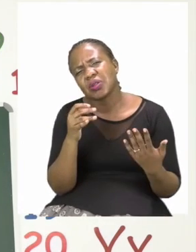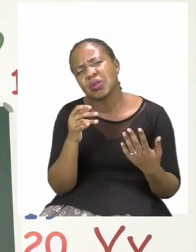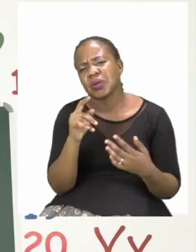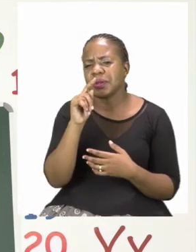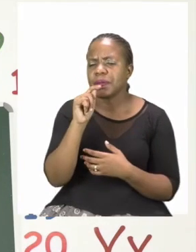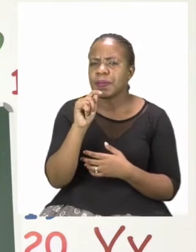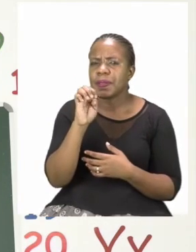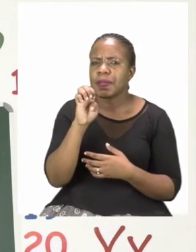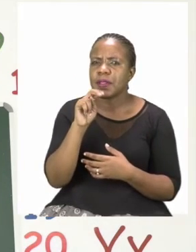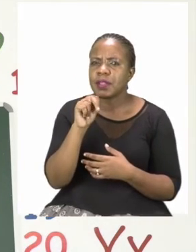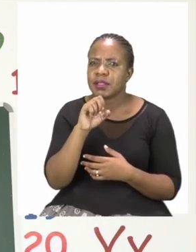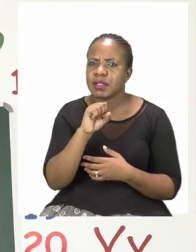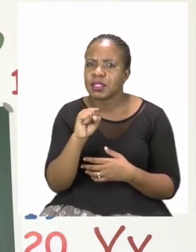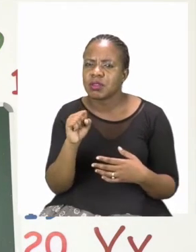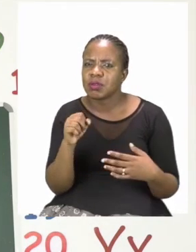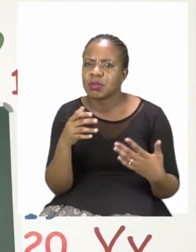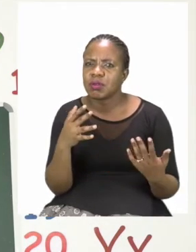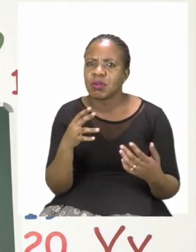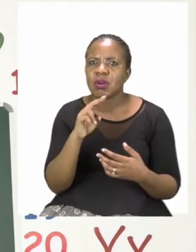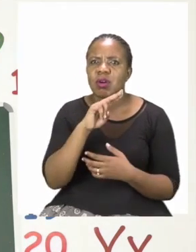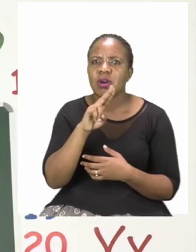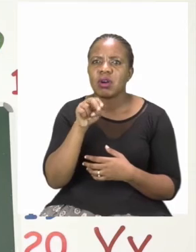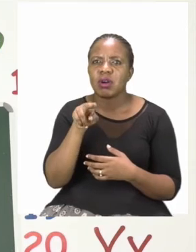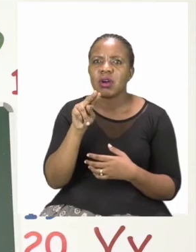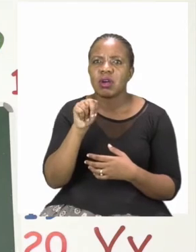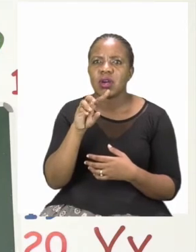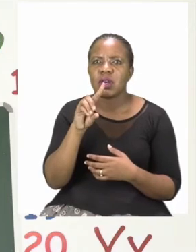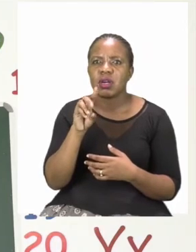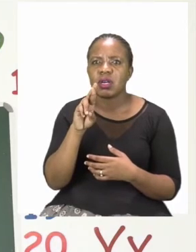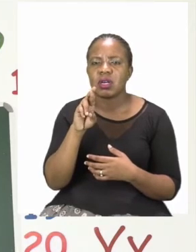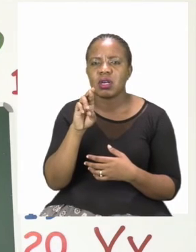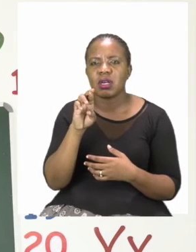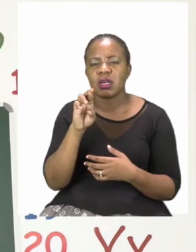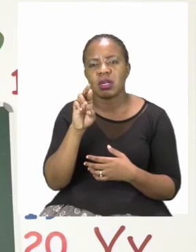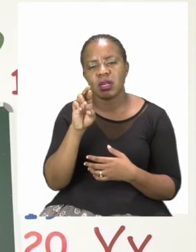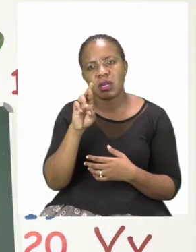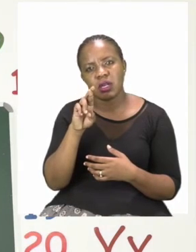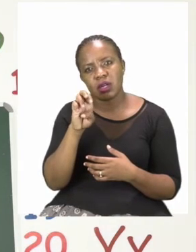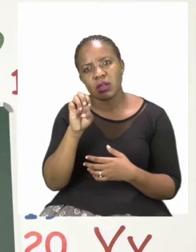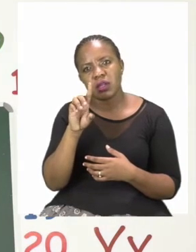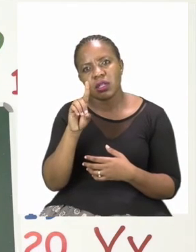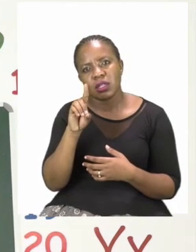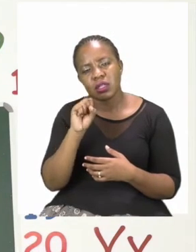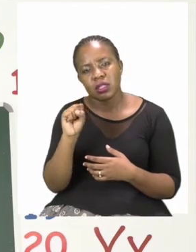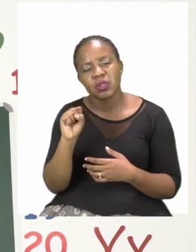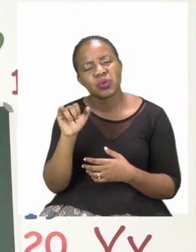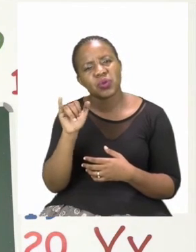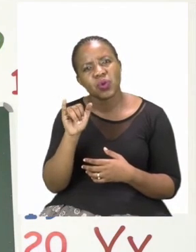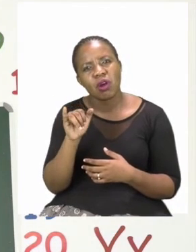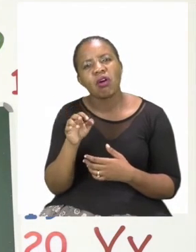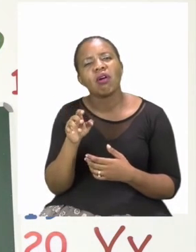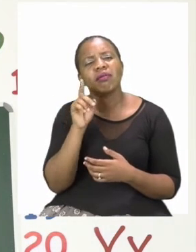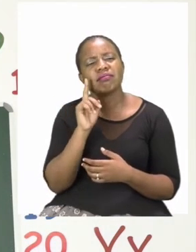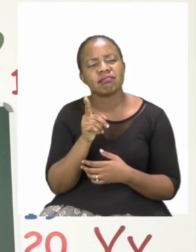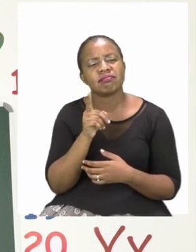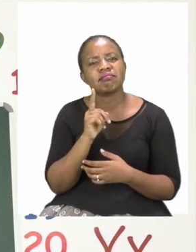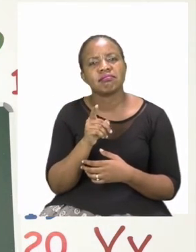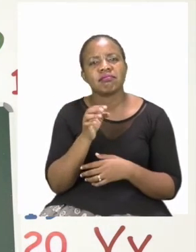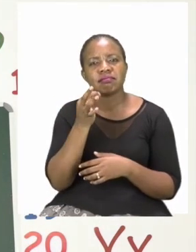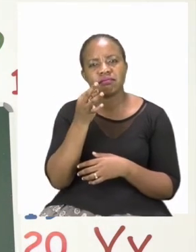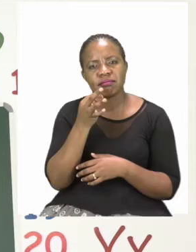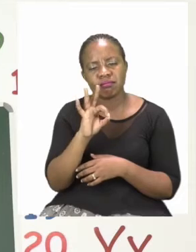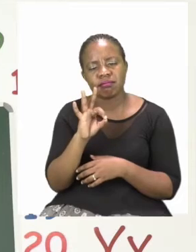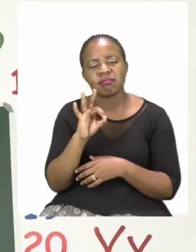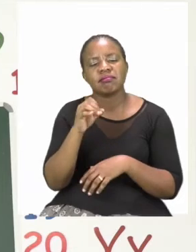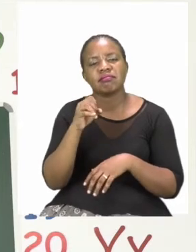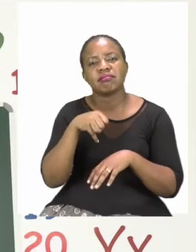is it hundreds? Good job, everyone. It is sitting at units.